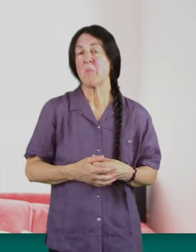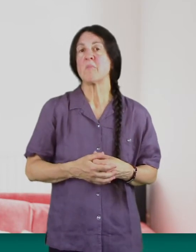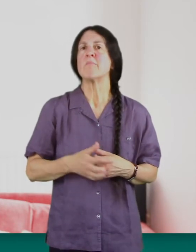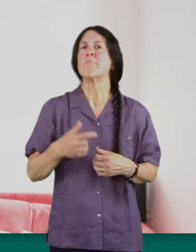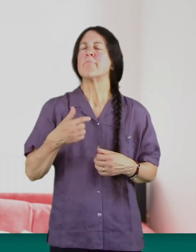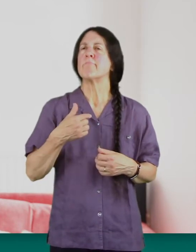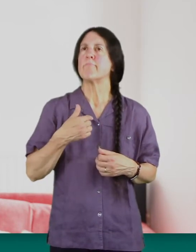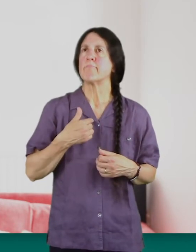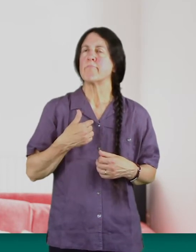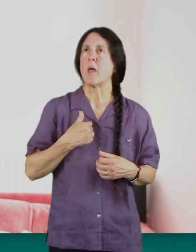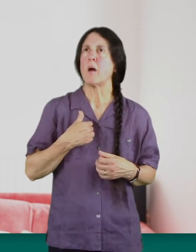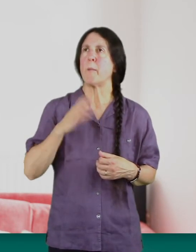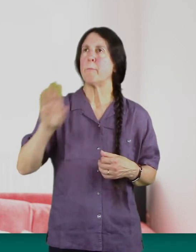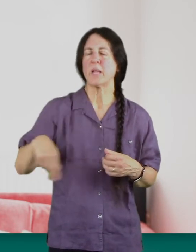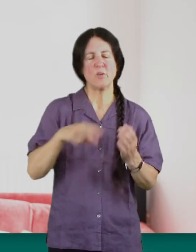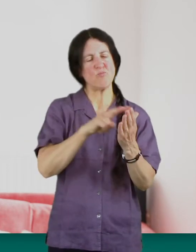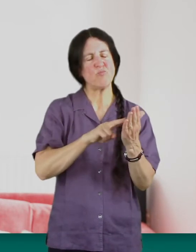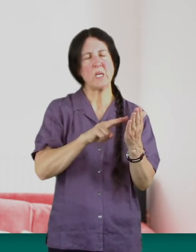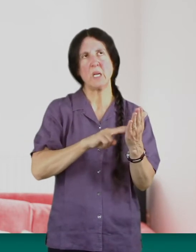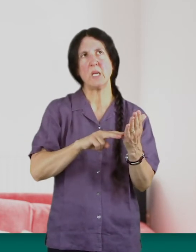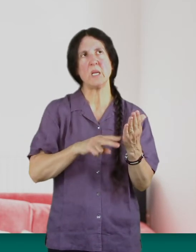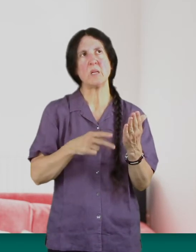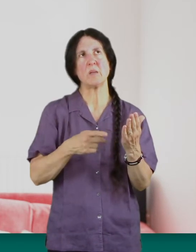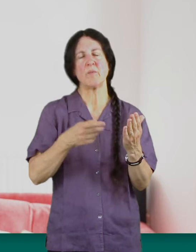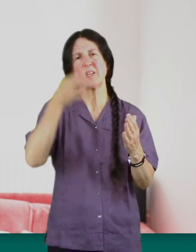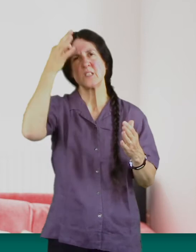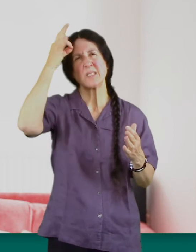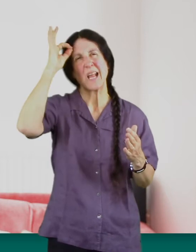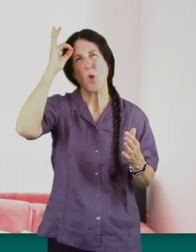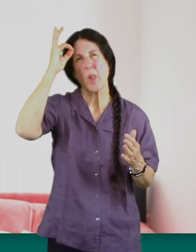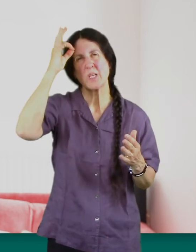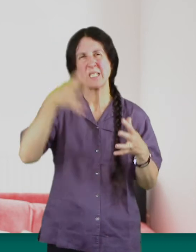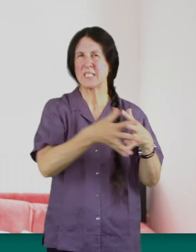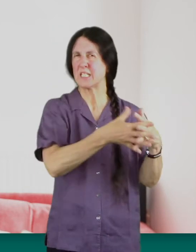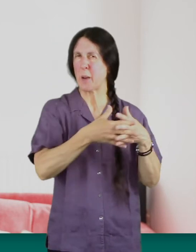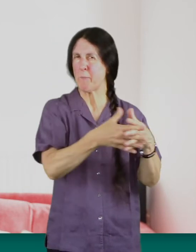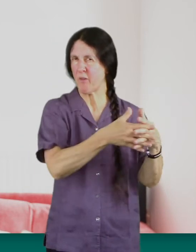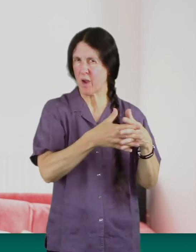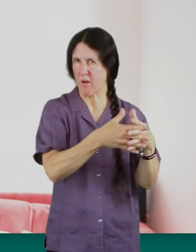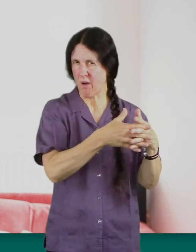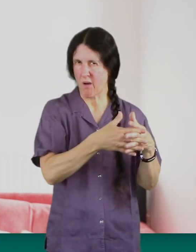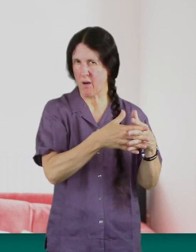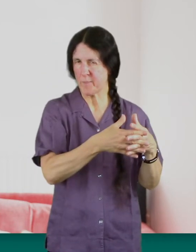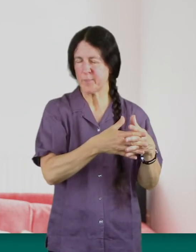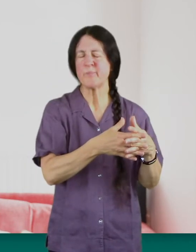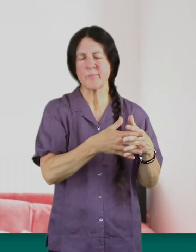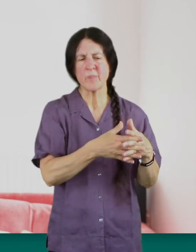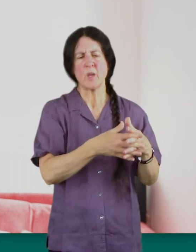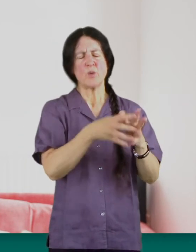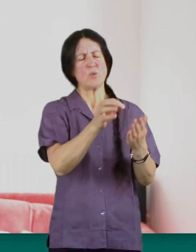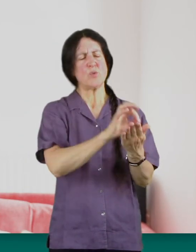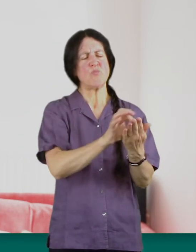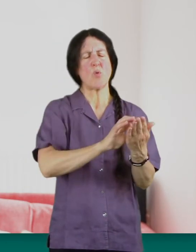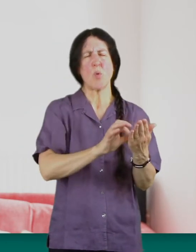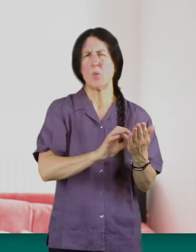I thought of her when I read this passage of Samson because he's angry throughout. And she says, anger is a signal and